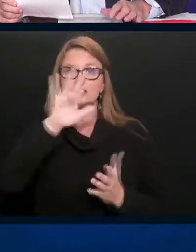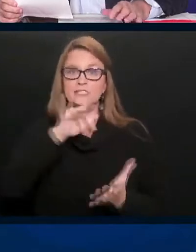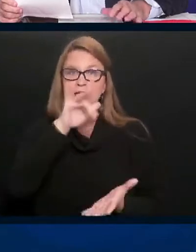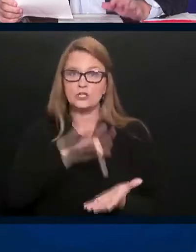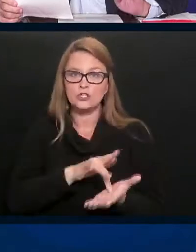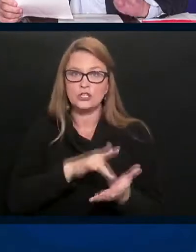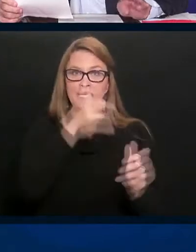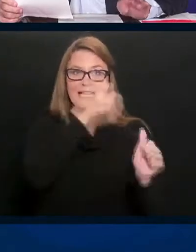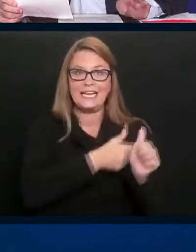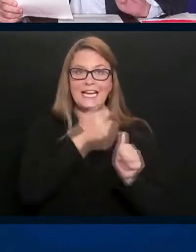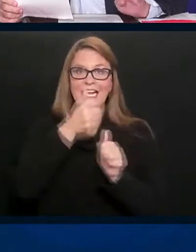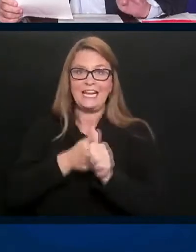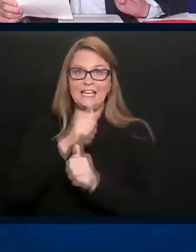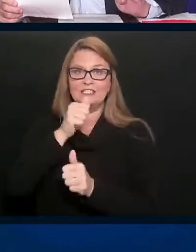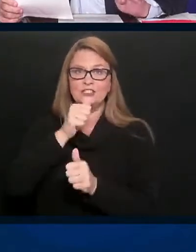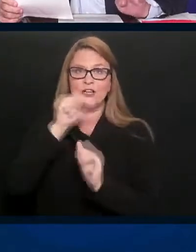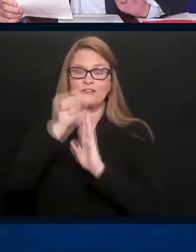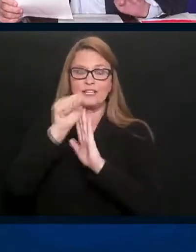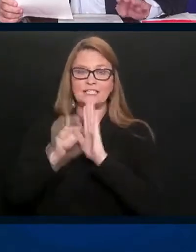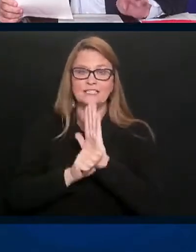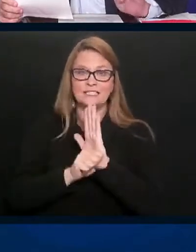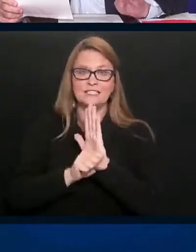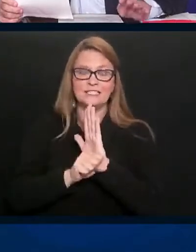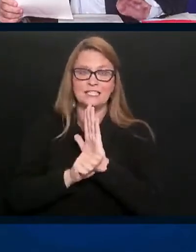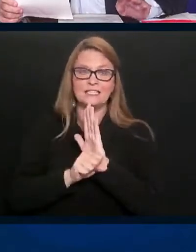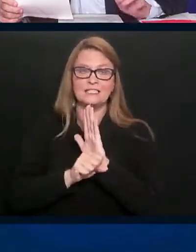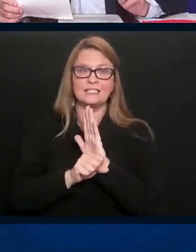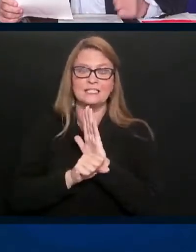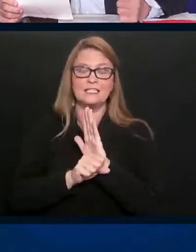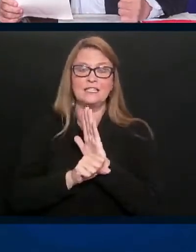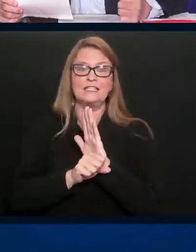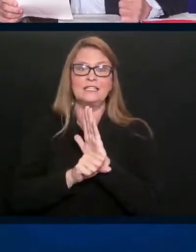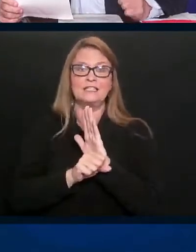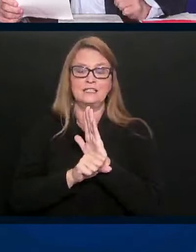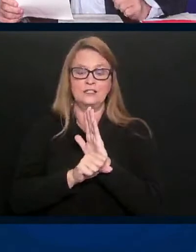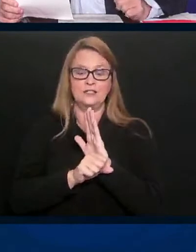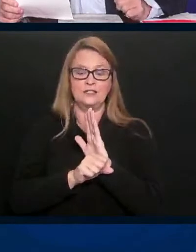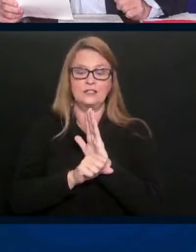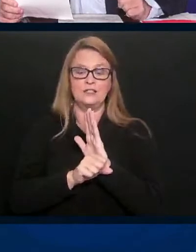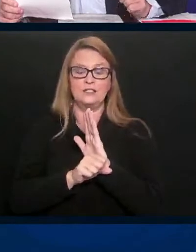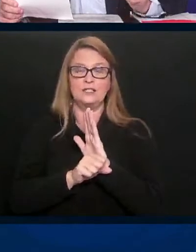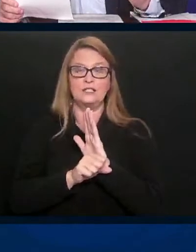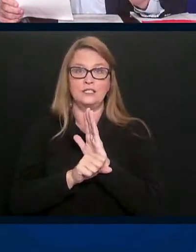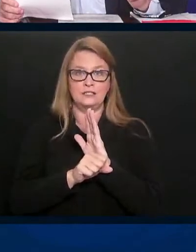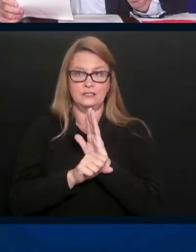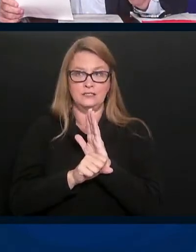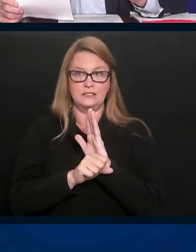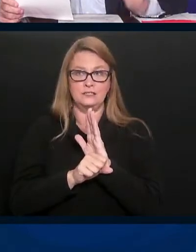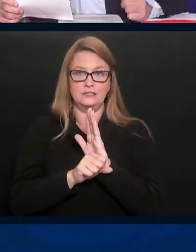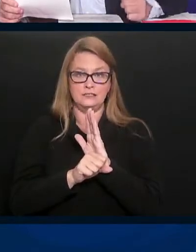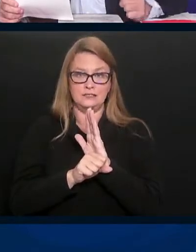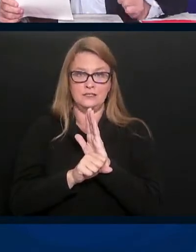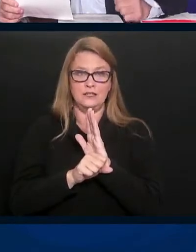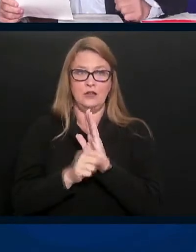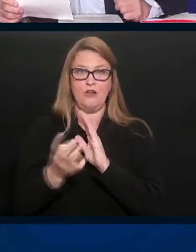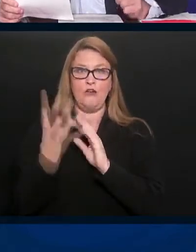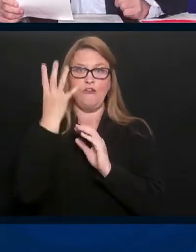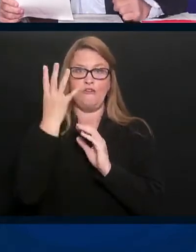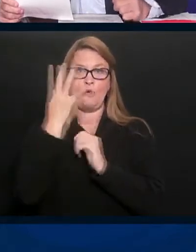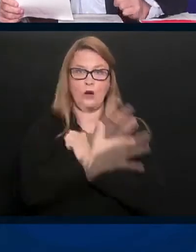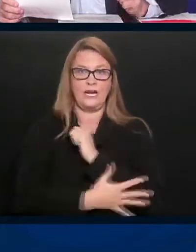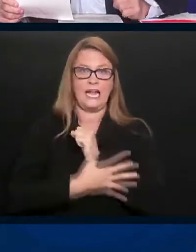the state's 4, or top senior center in the state's 4